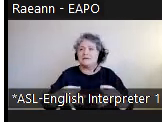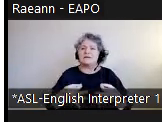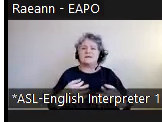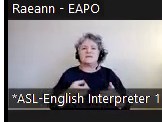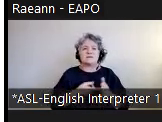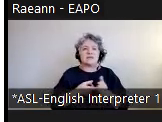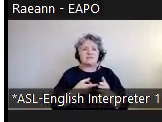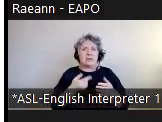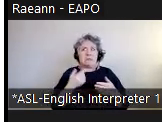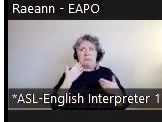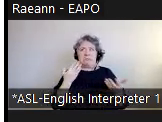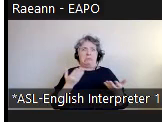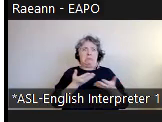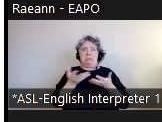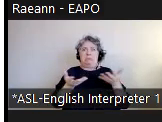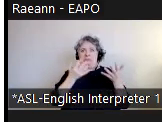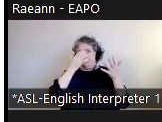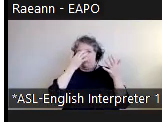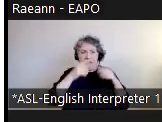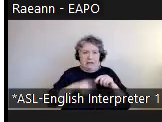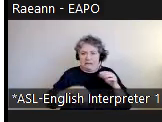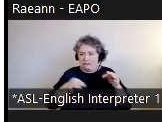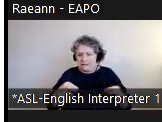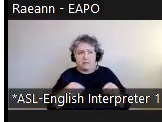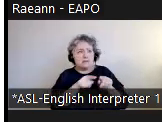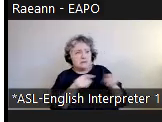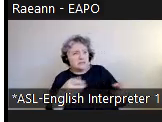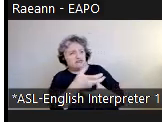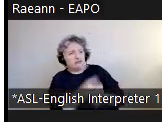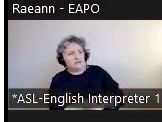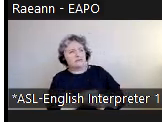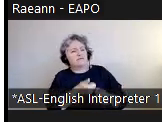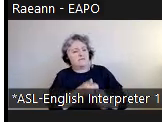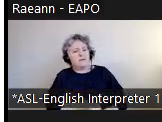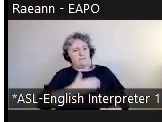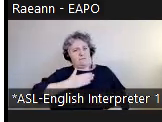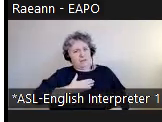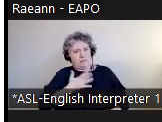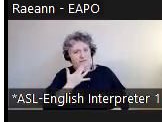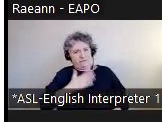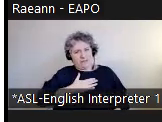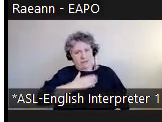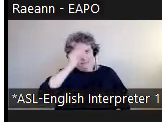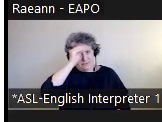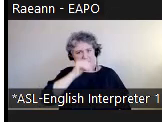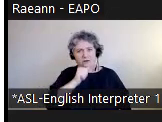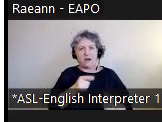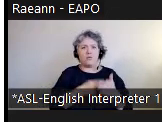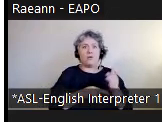to pick someone you trust absolutely to make decisions the way you want them made, not the way that they want them